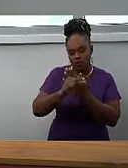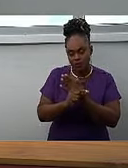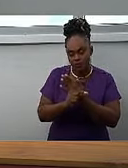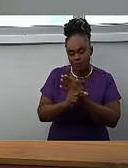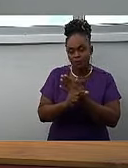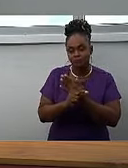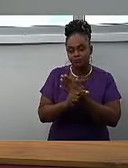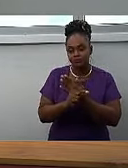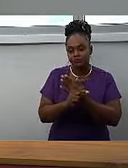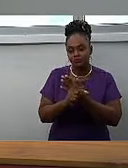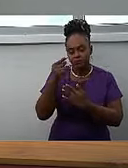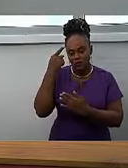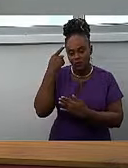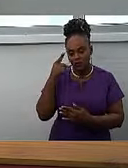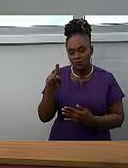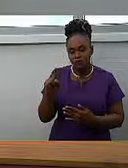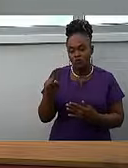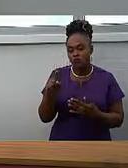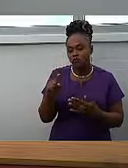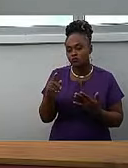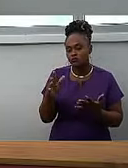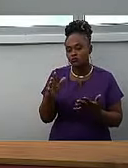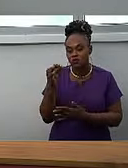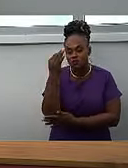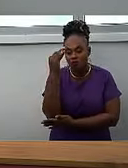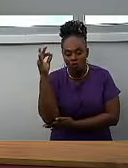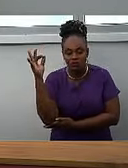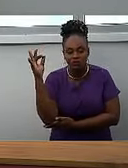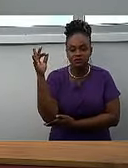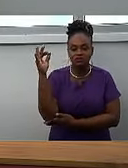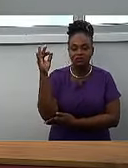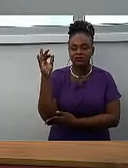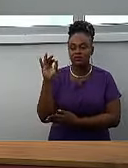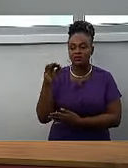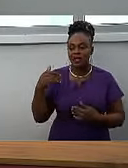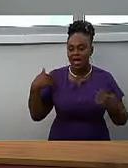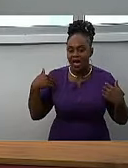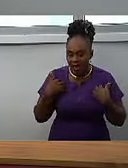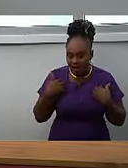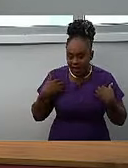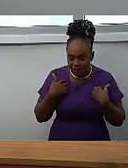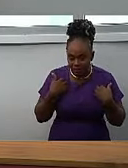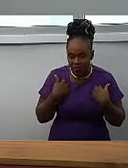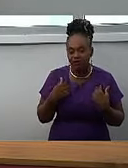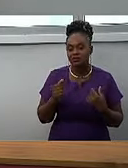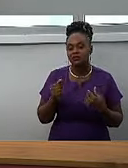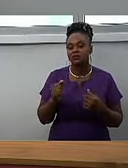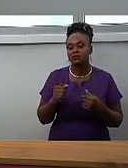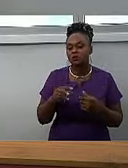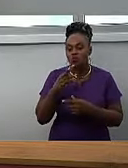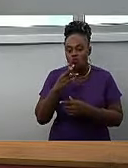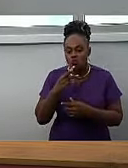protection, forestry, livestock, agro-processing, marine resources, and trade.